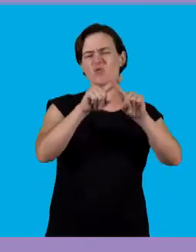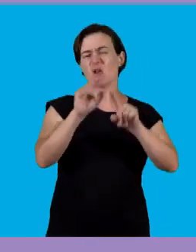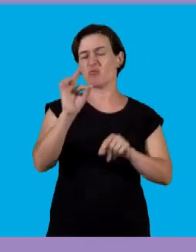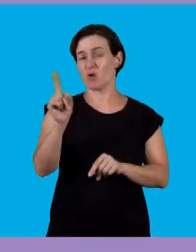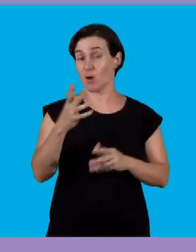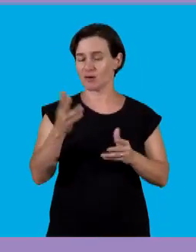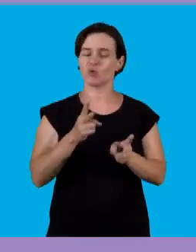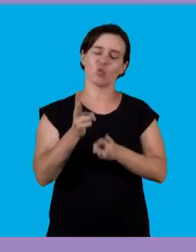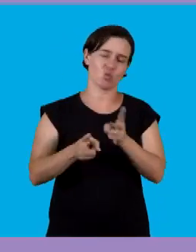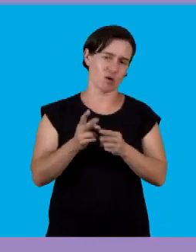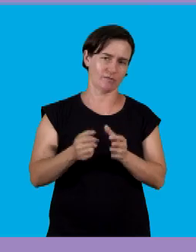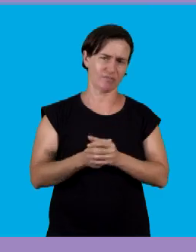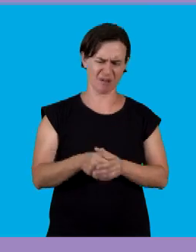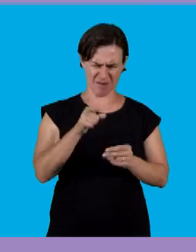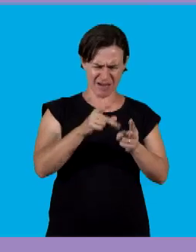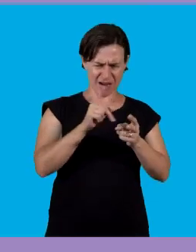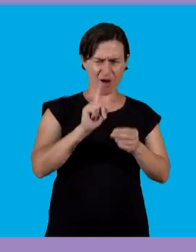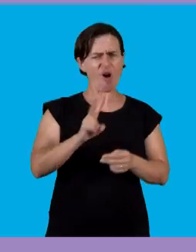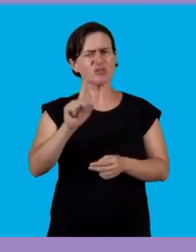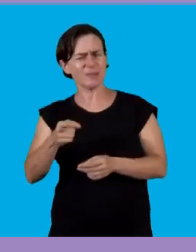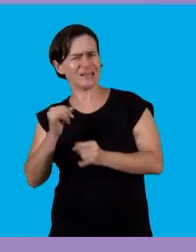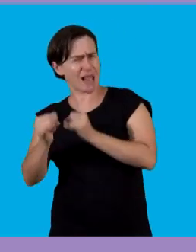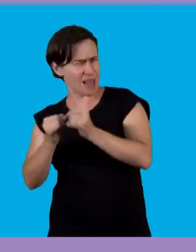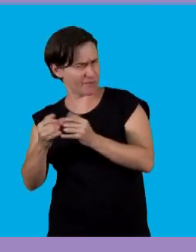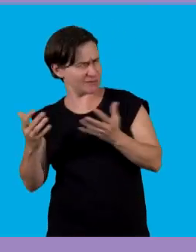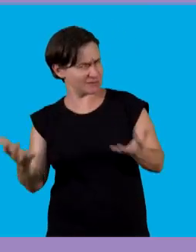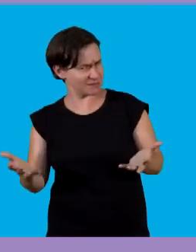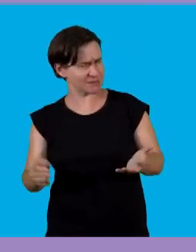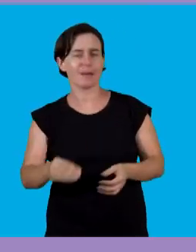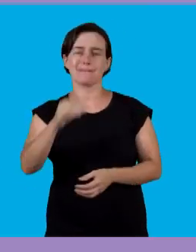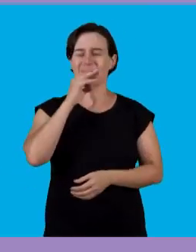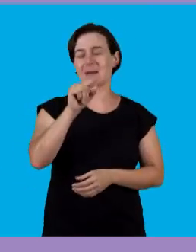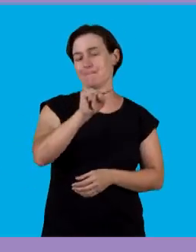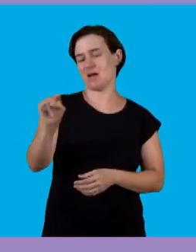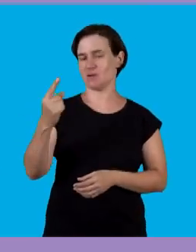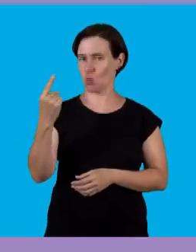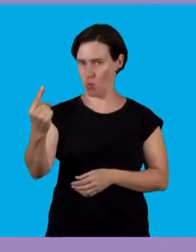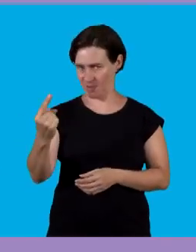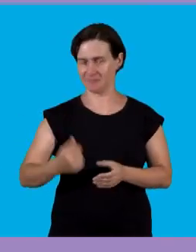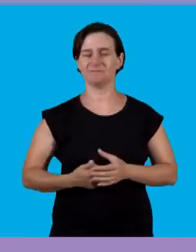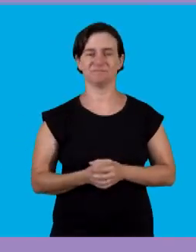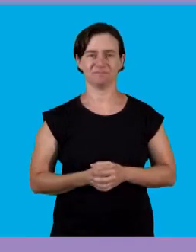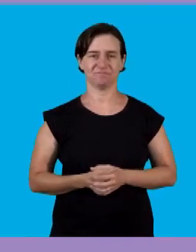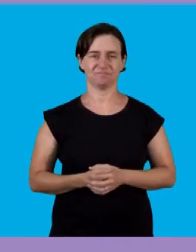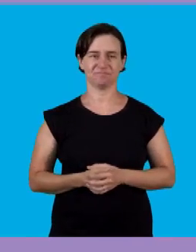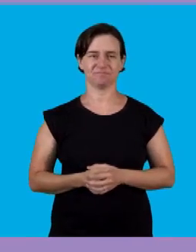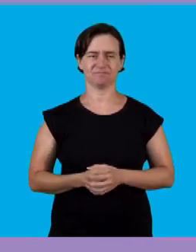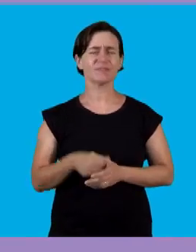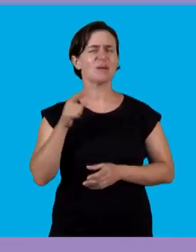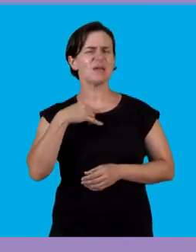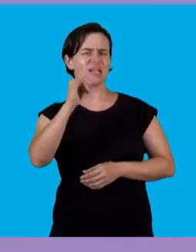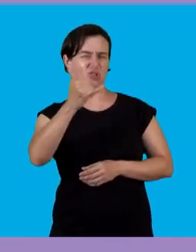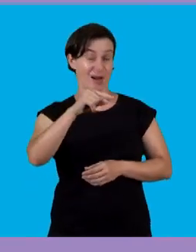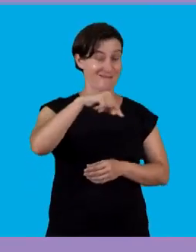4 multiplied by 3 is 12. And how do we get to the 11? We are going to subtract that